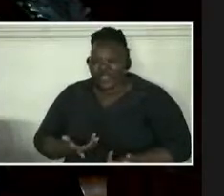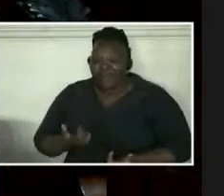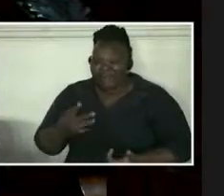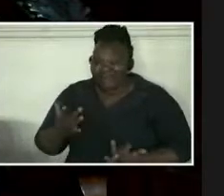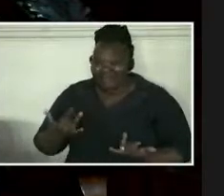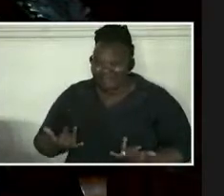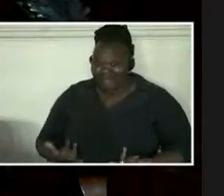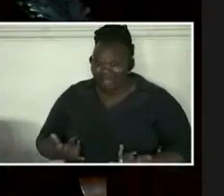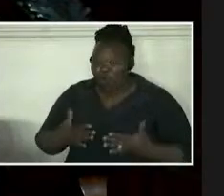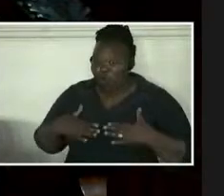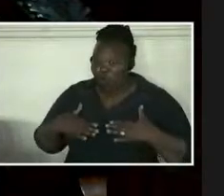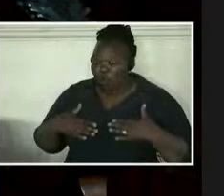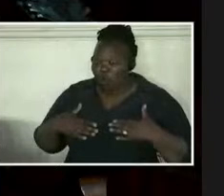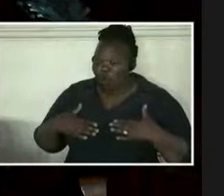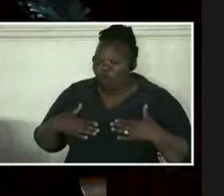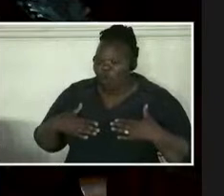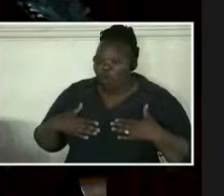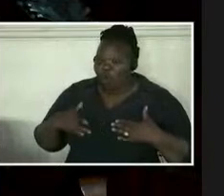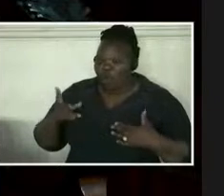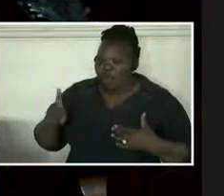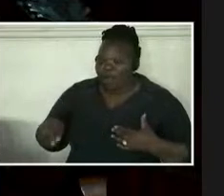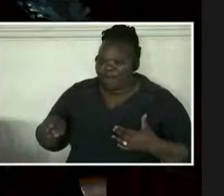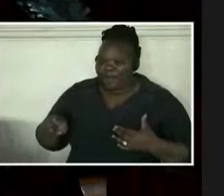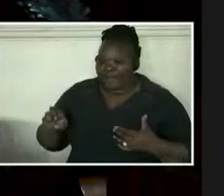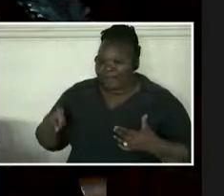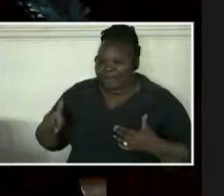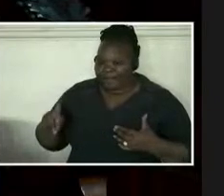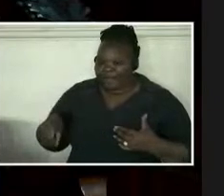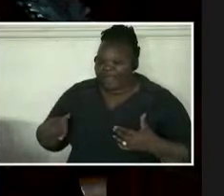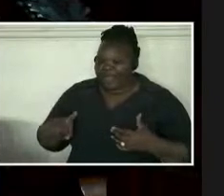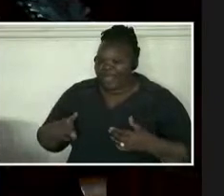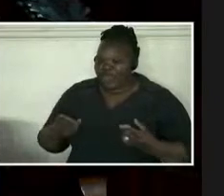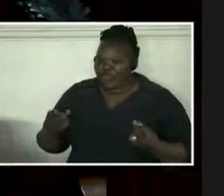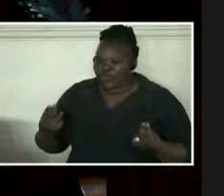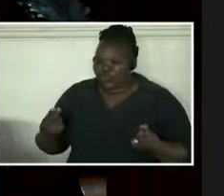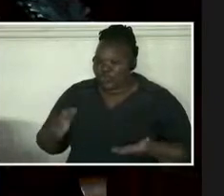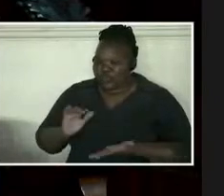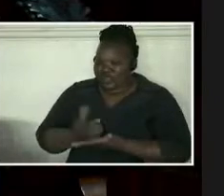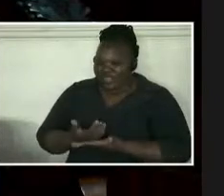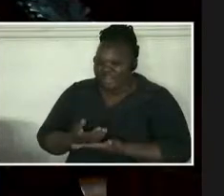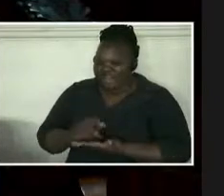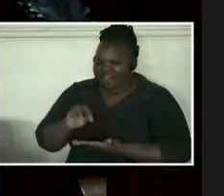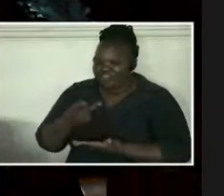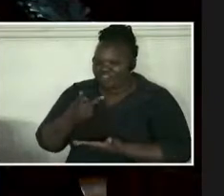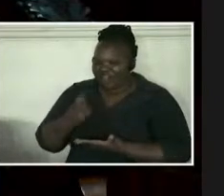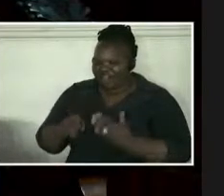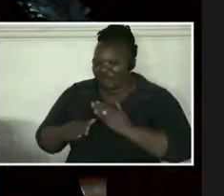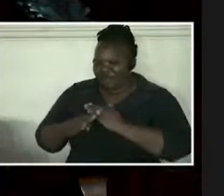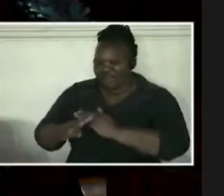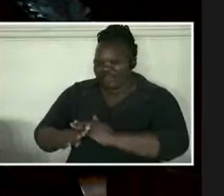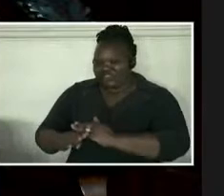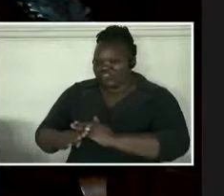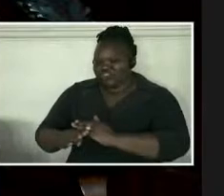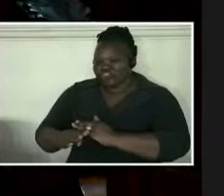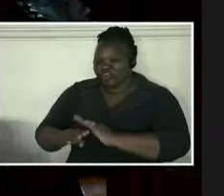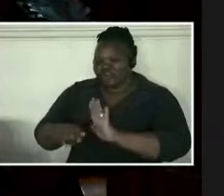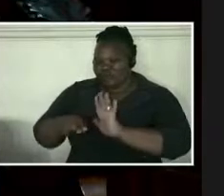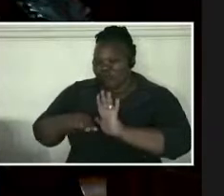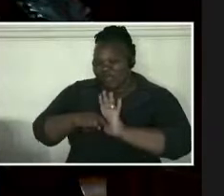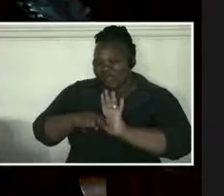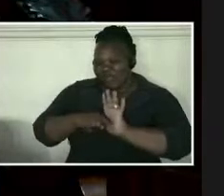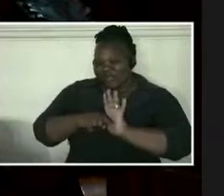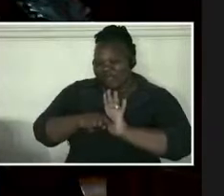but now help is at hand in the form of a new safe hiv prevention method for hiv negative